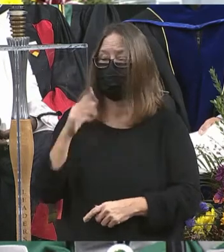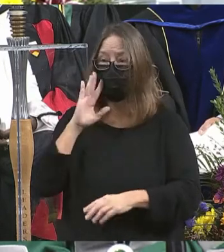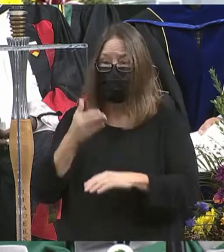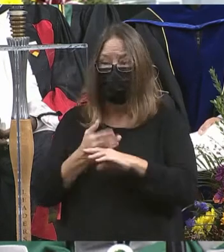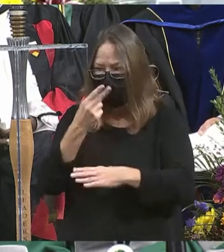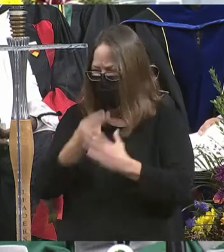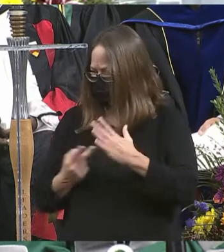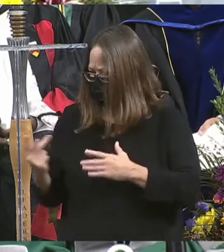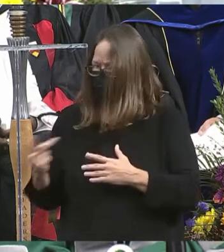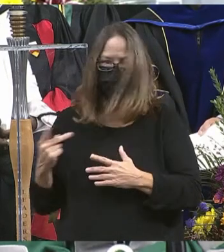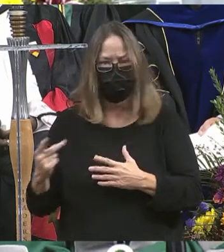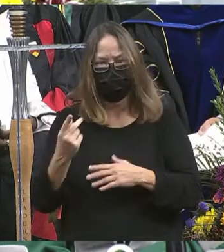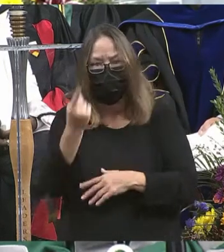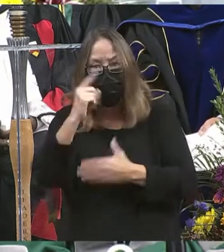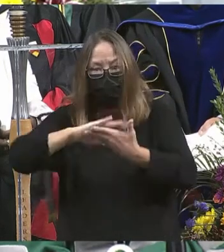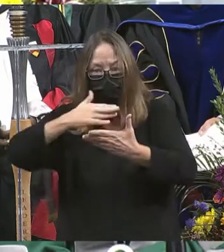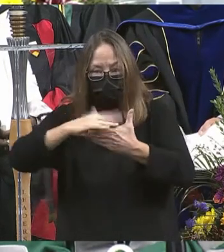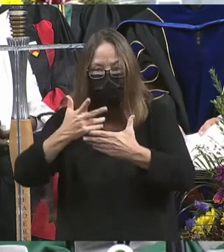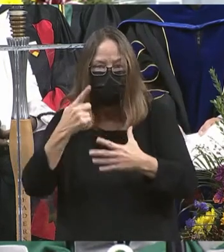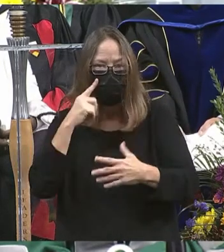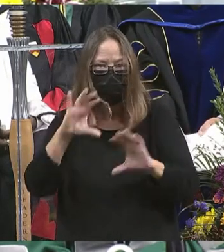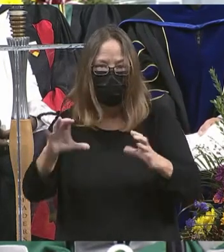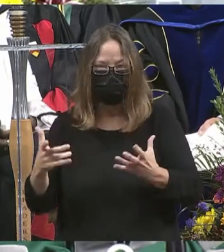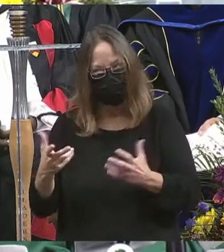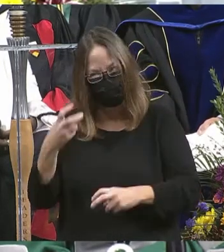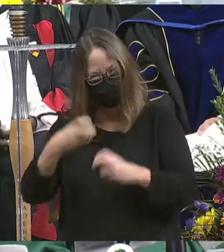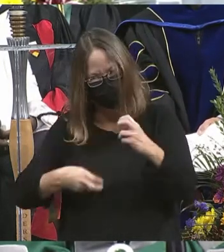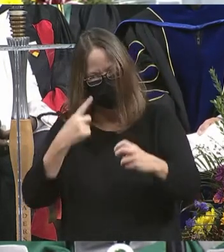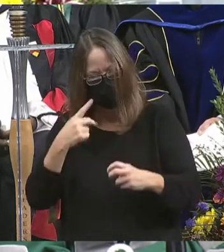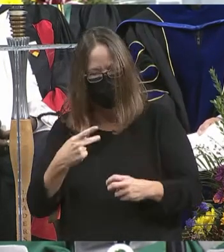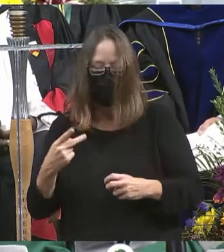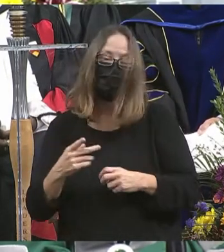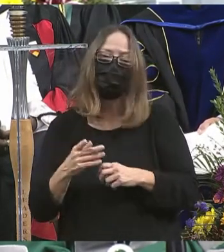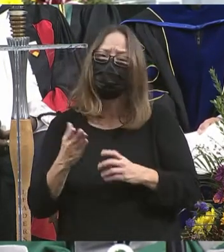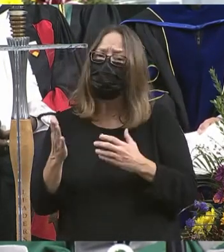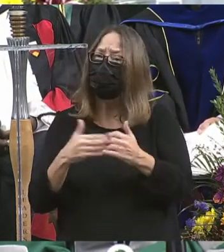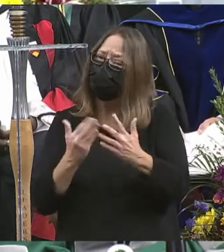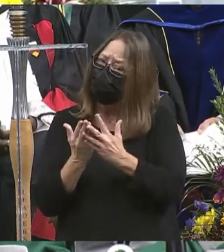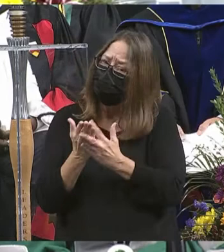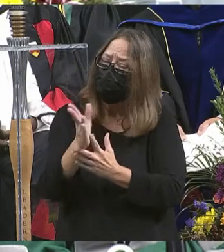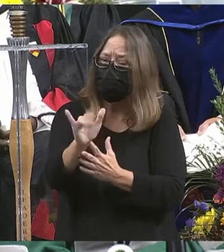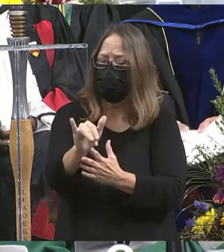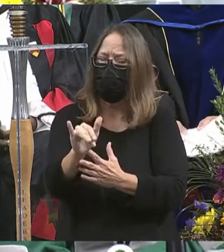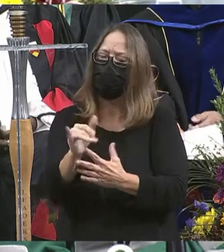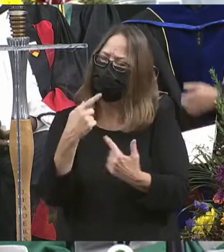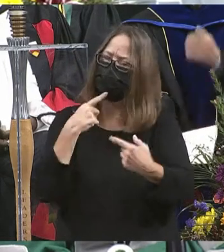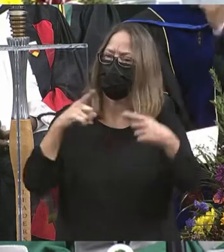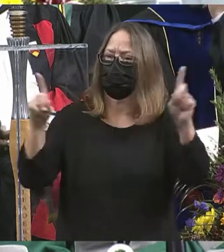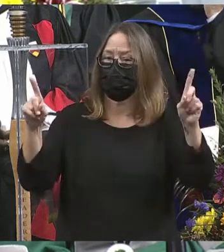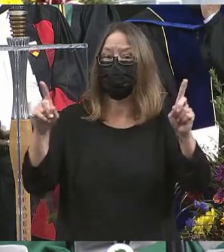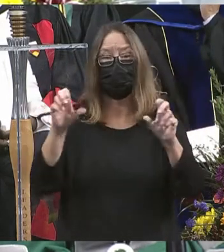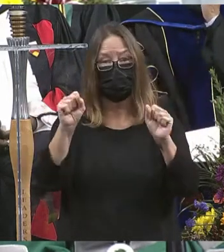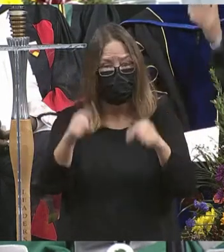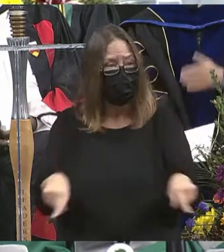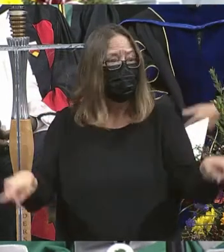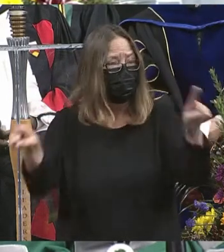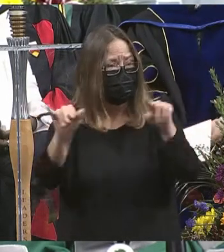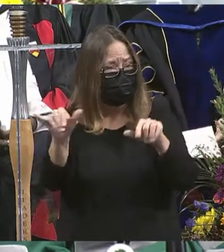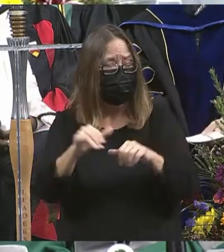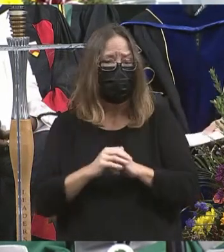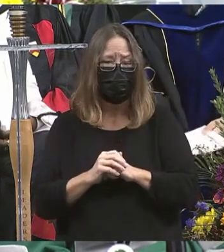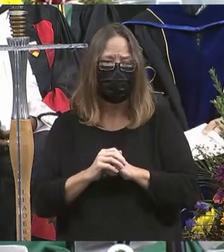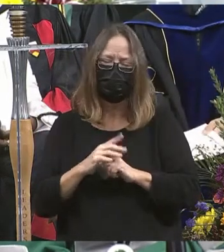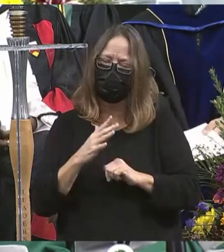classes with only one laptop made it a little tougher for us. But even through that, we made it work, and so did you guys. I